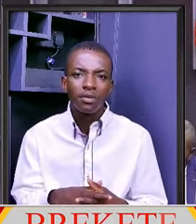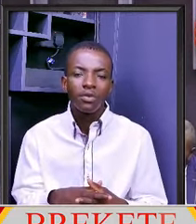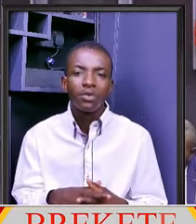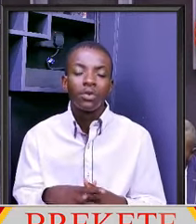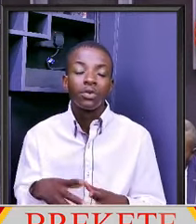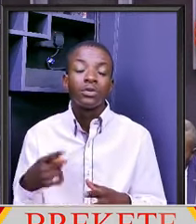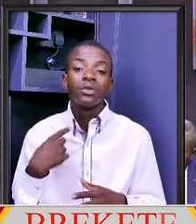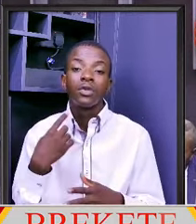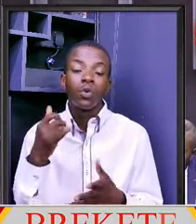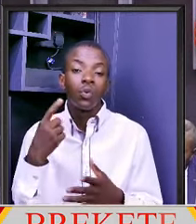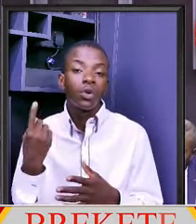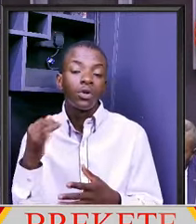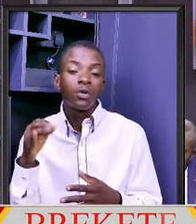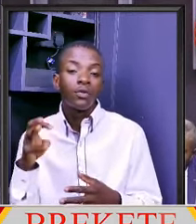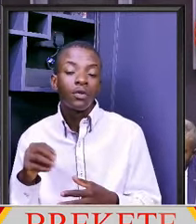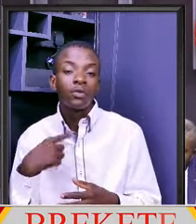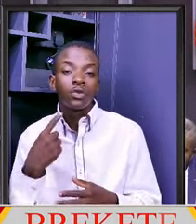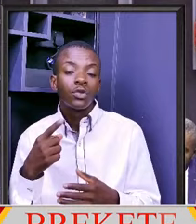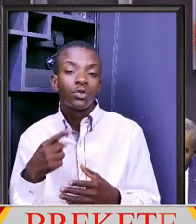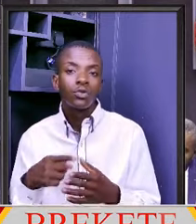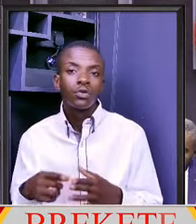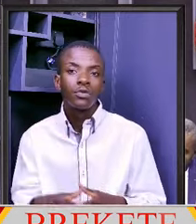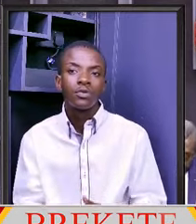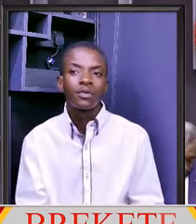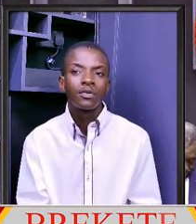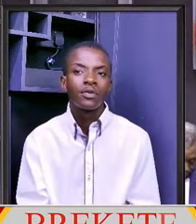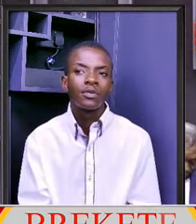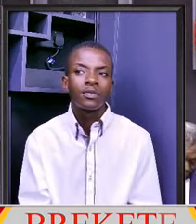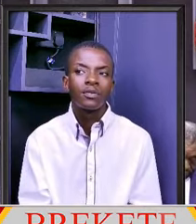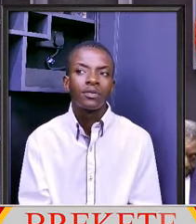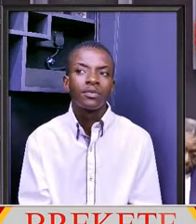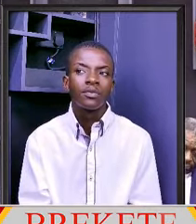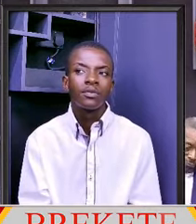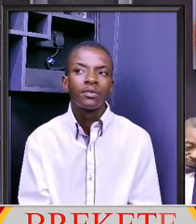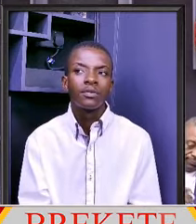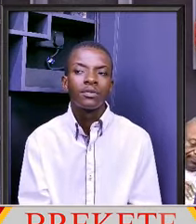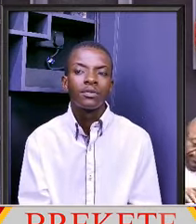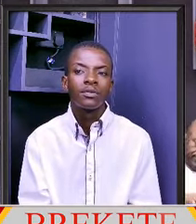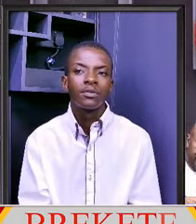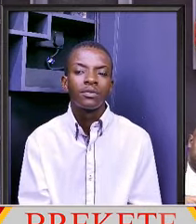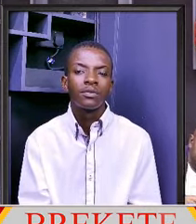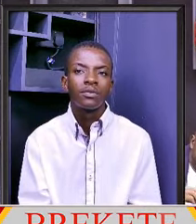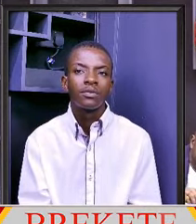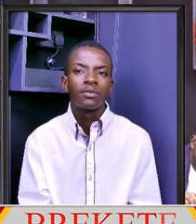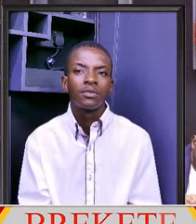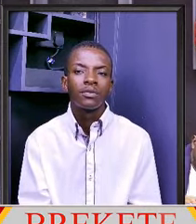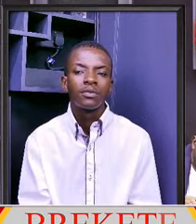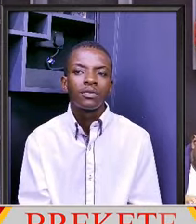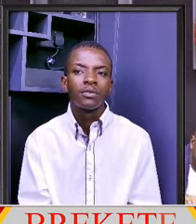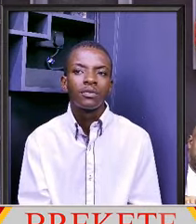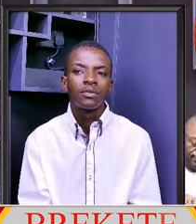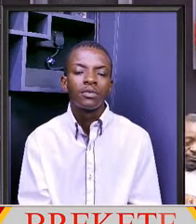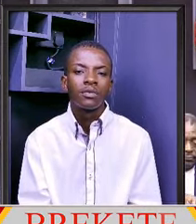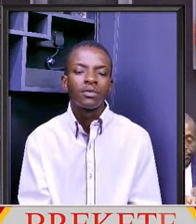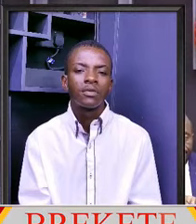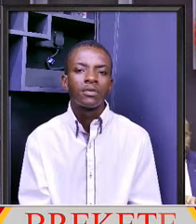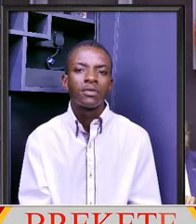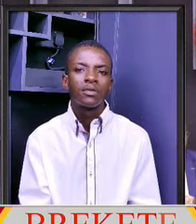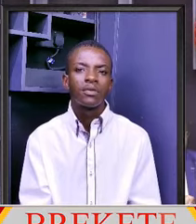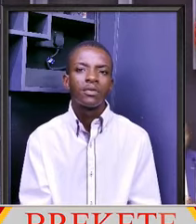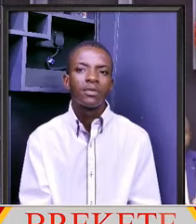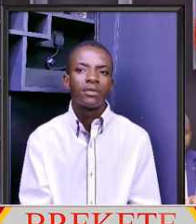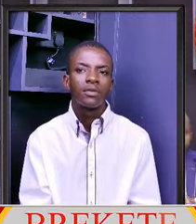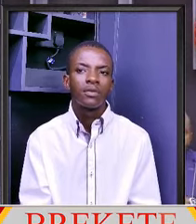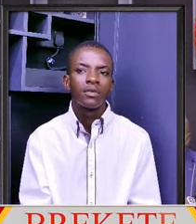Sir, you said one of them told you to do what and you refused. Just do me one favor. Just do me one favor. Give Quran